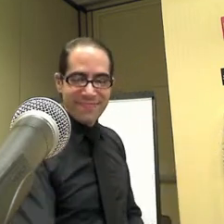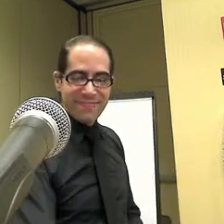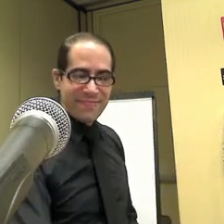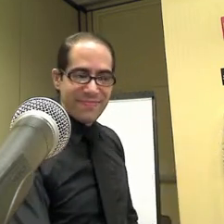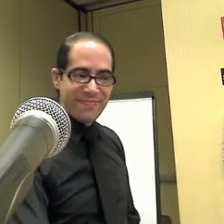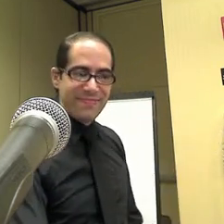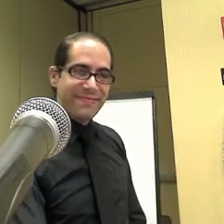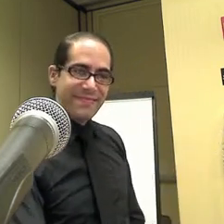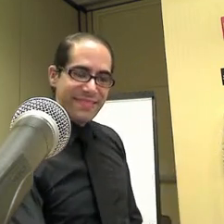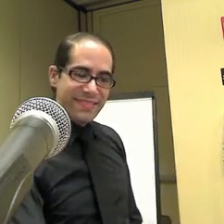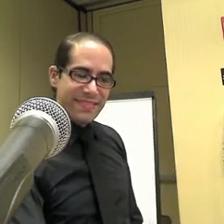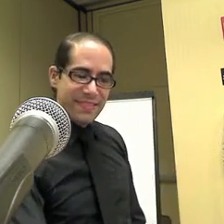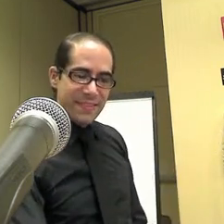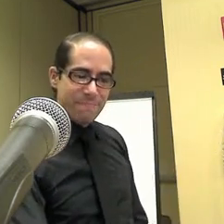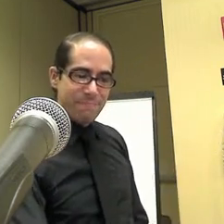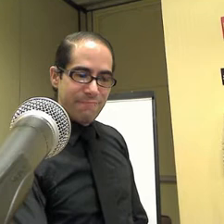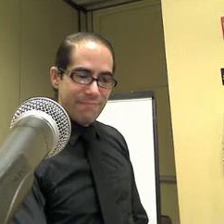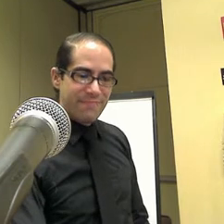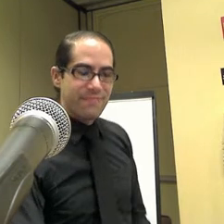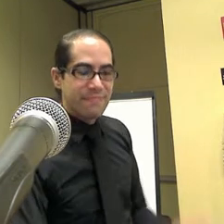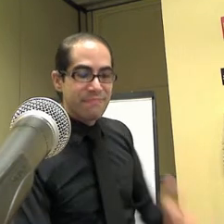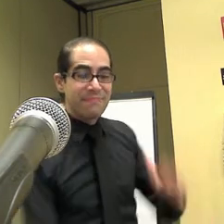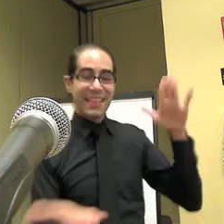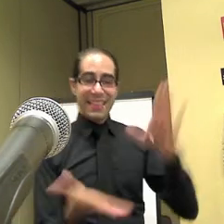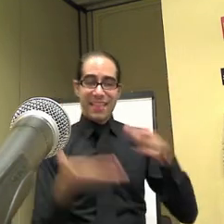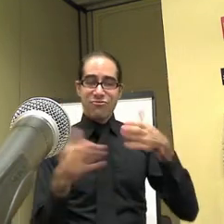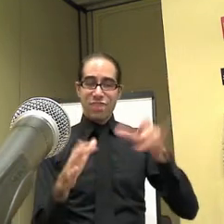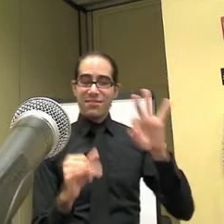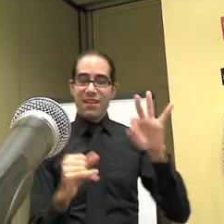the same language and cultural norms and values.